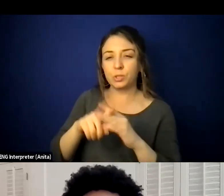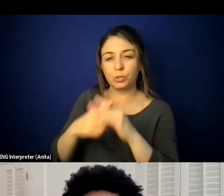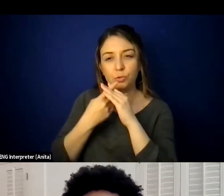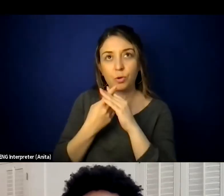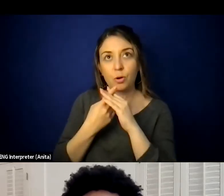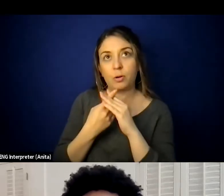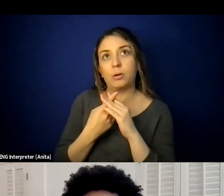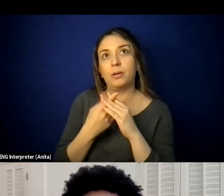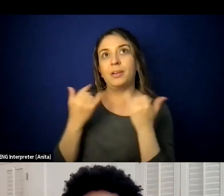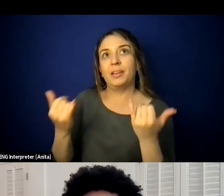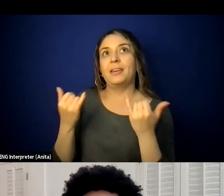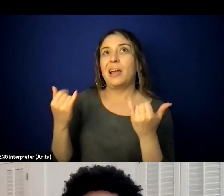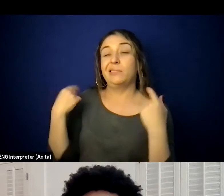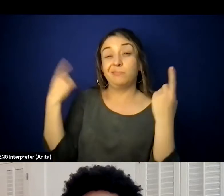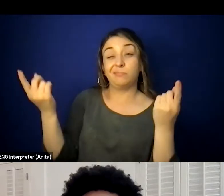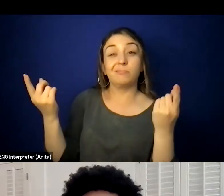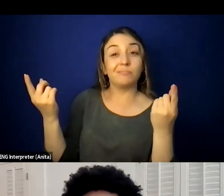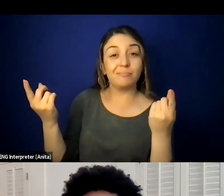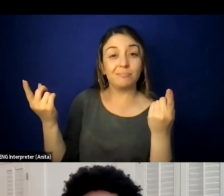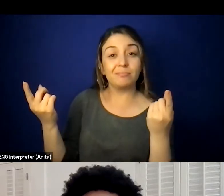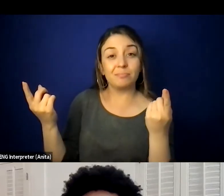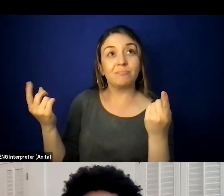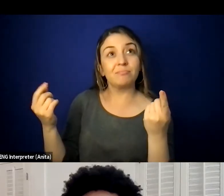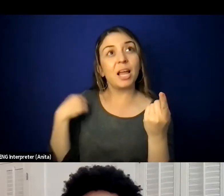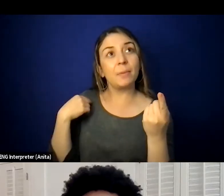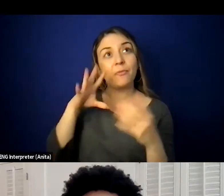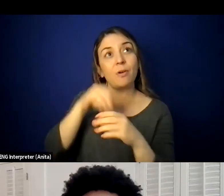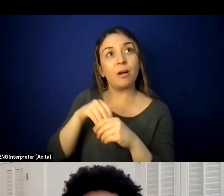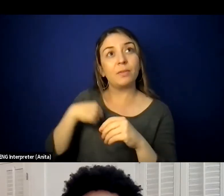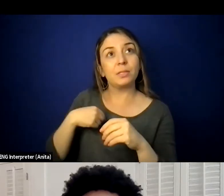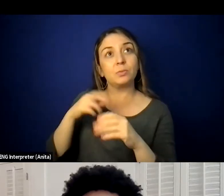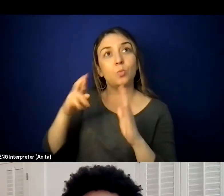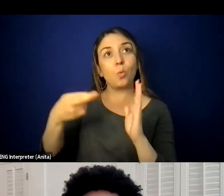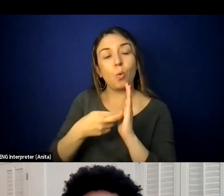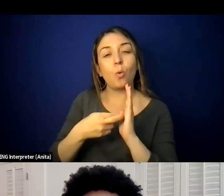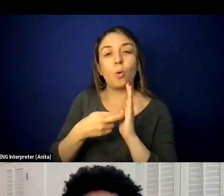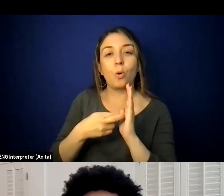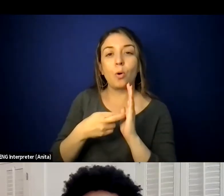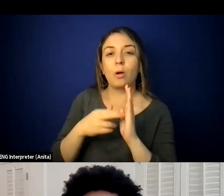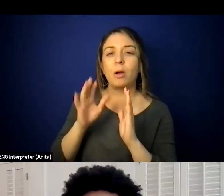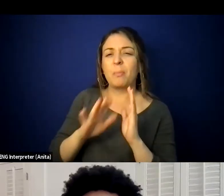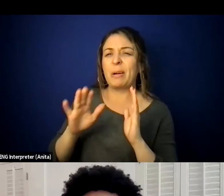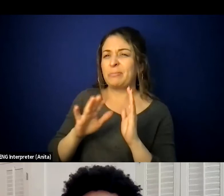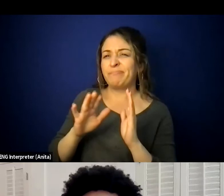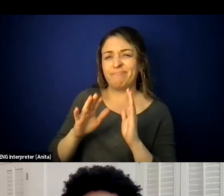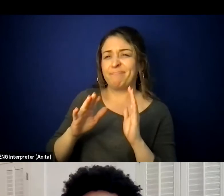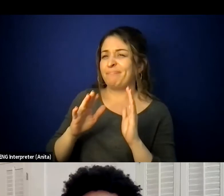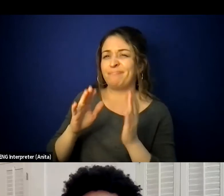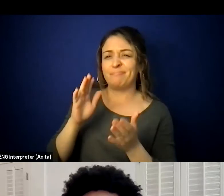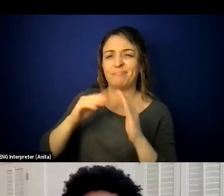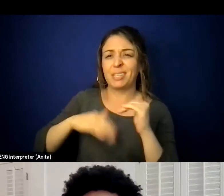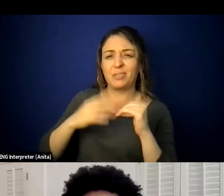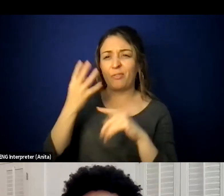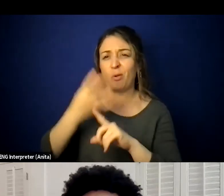it's been a hot minute since I started in this role, right? It's, I think, really less than 4 months. And